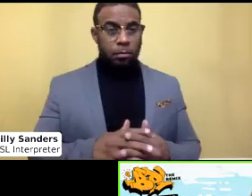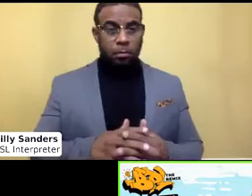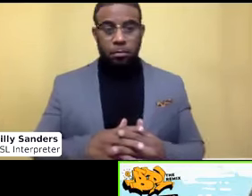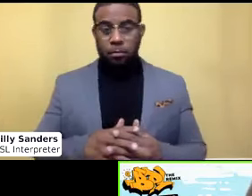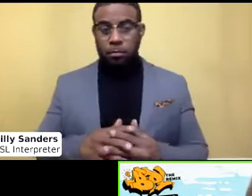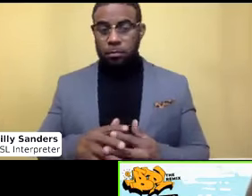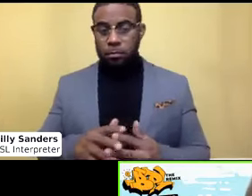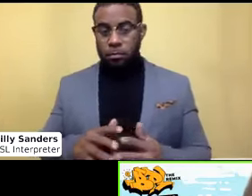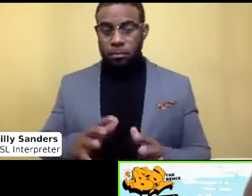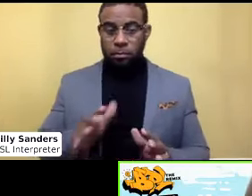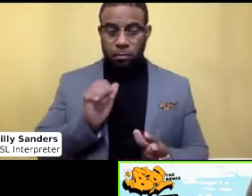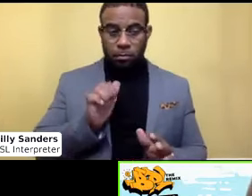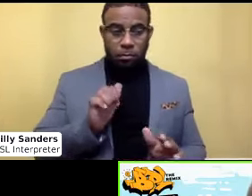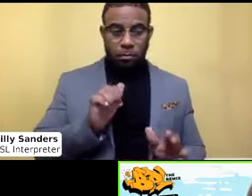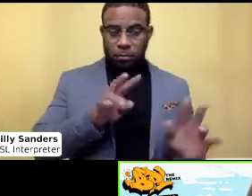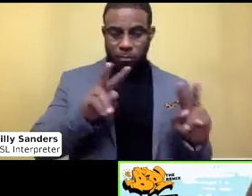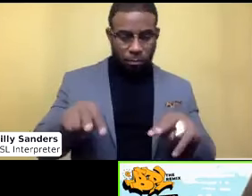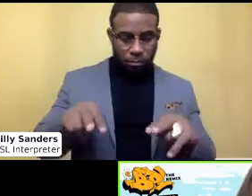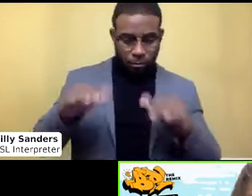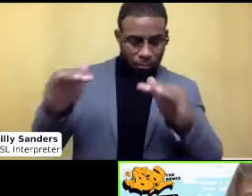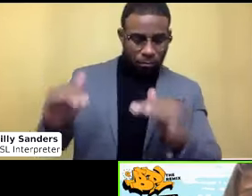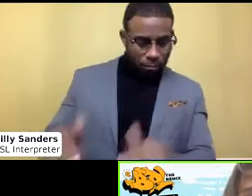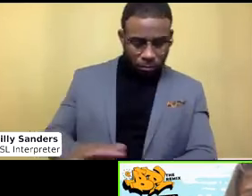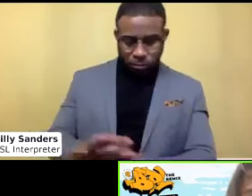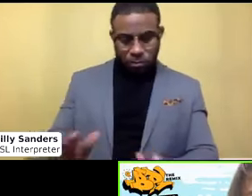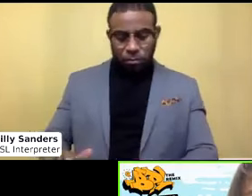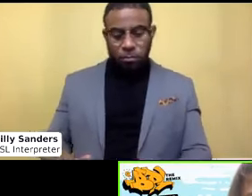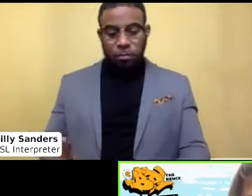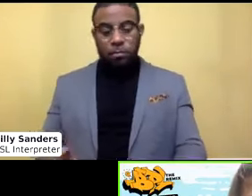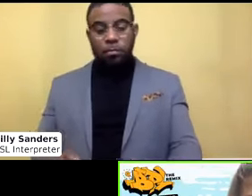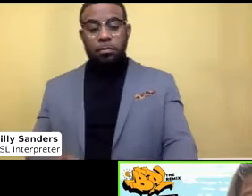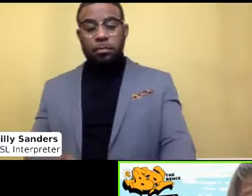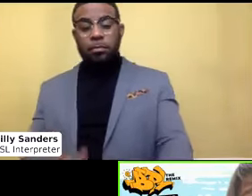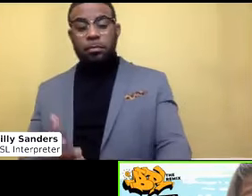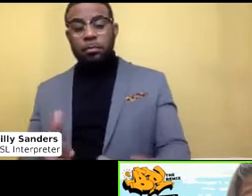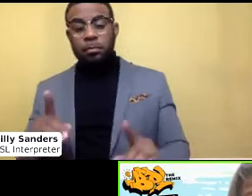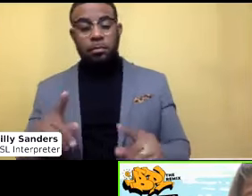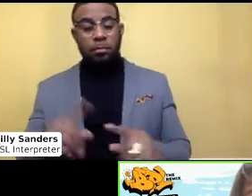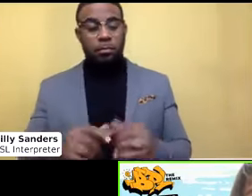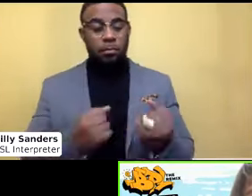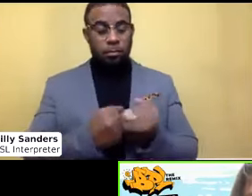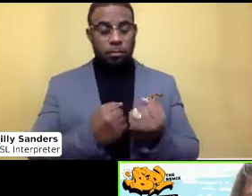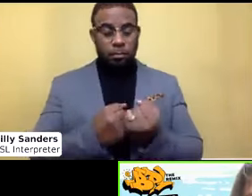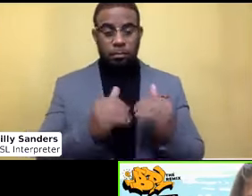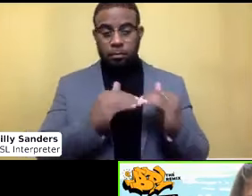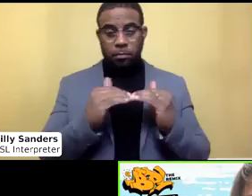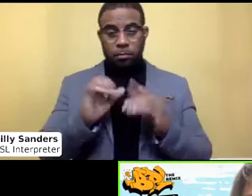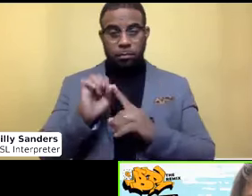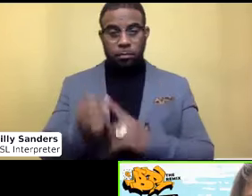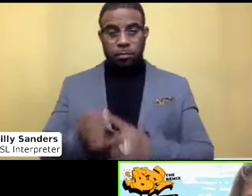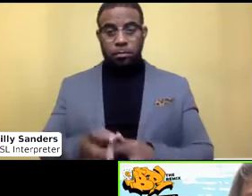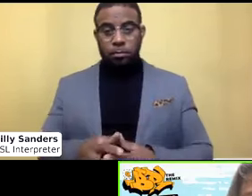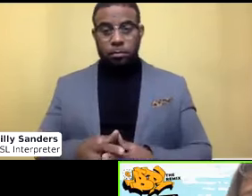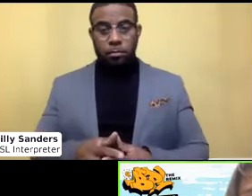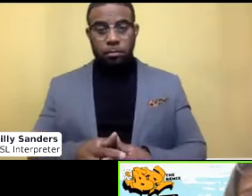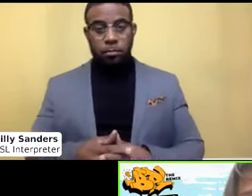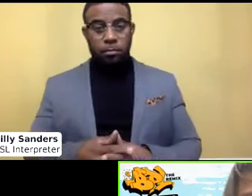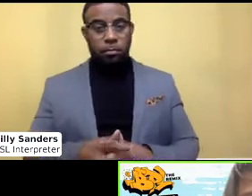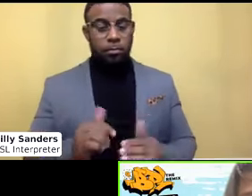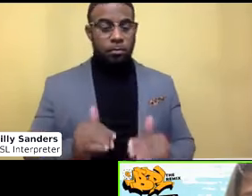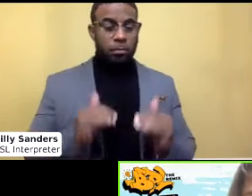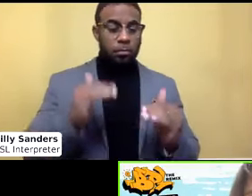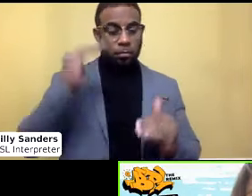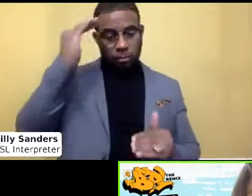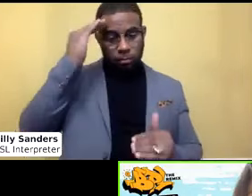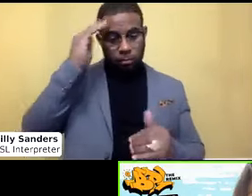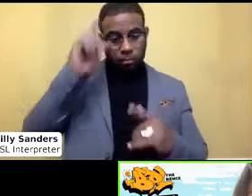the paternalizing international community, but things that we can do to support civil society, to raise awareness